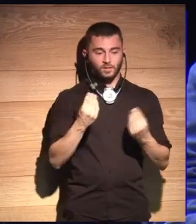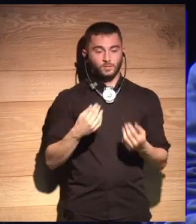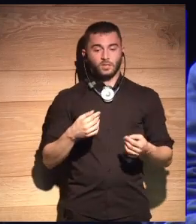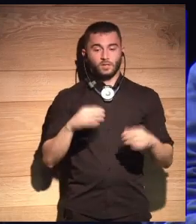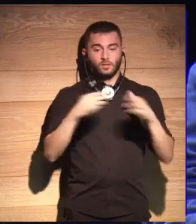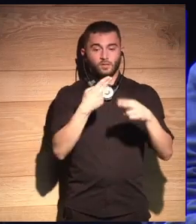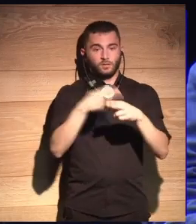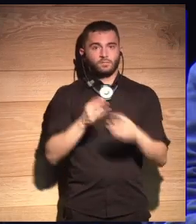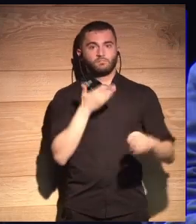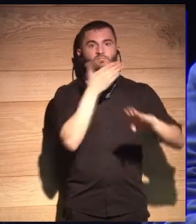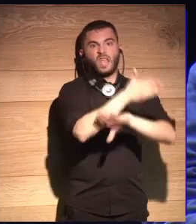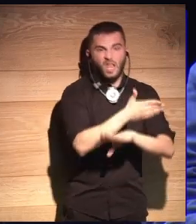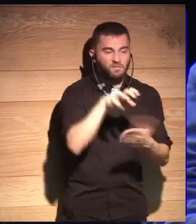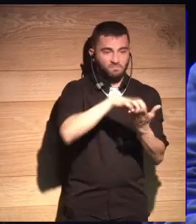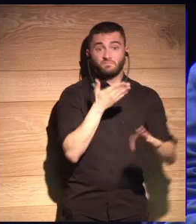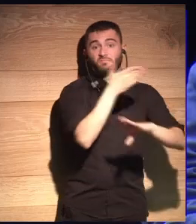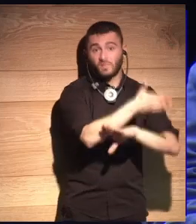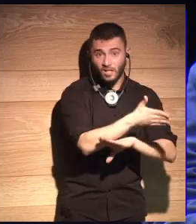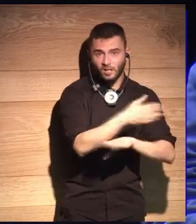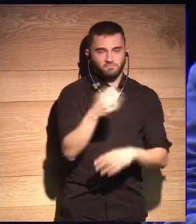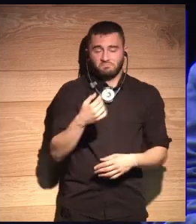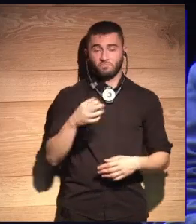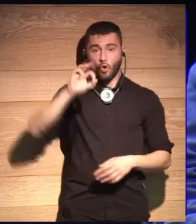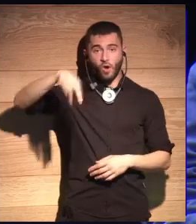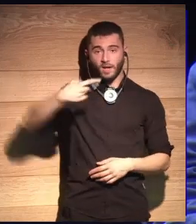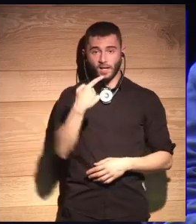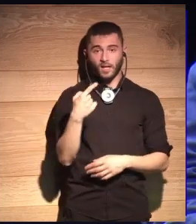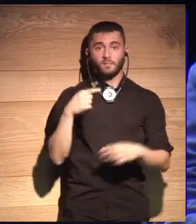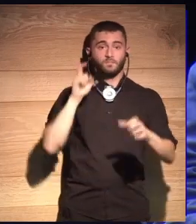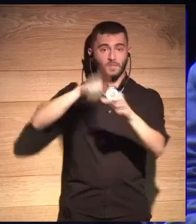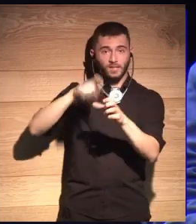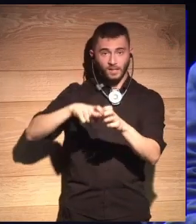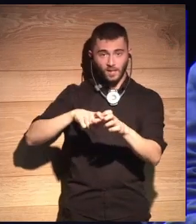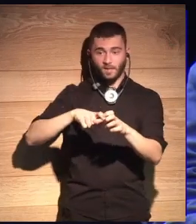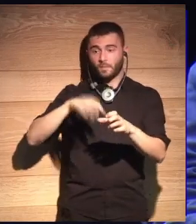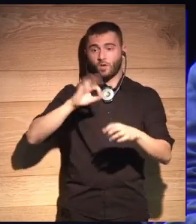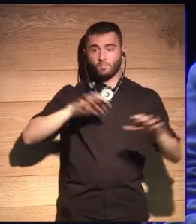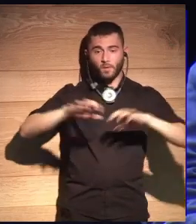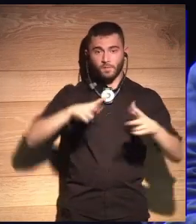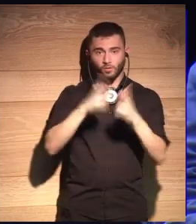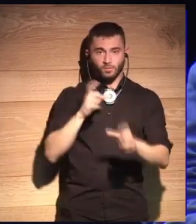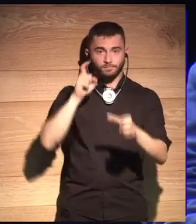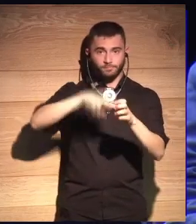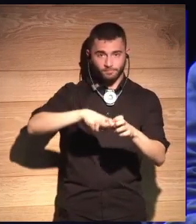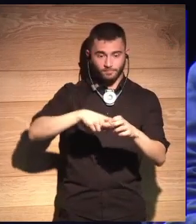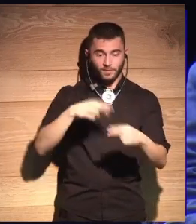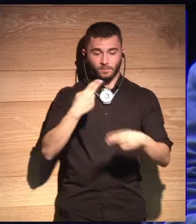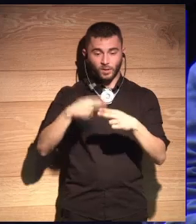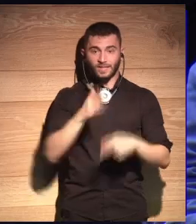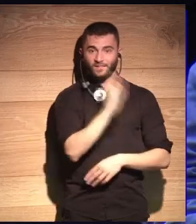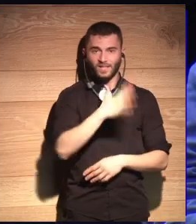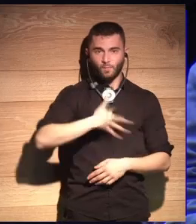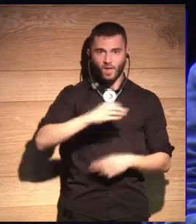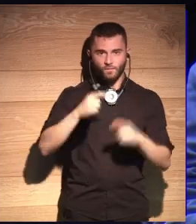enlightened, are more educated. You can participate in an NGO, in a social movement. You can influence politics in many other ways,